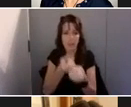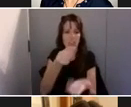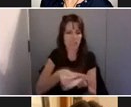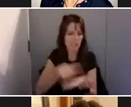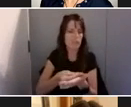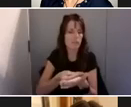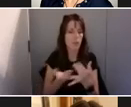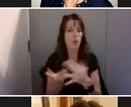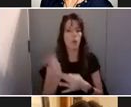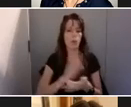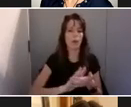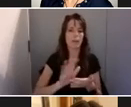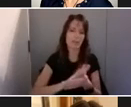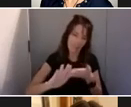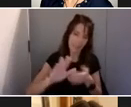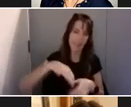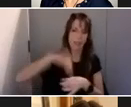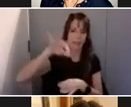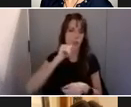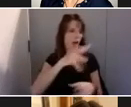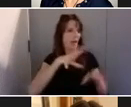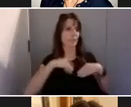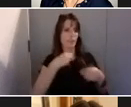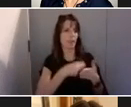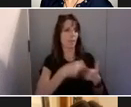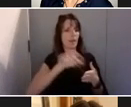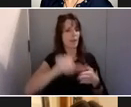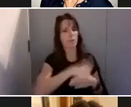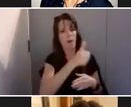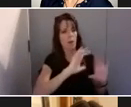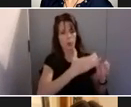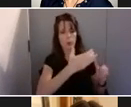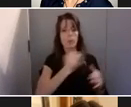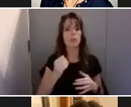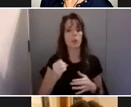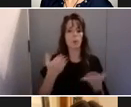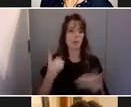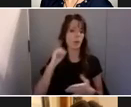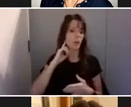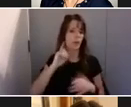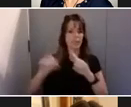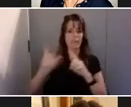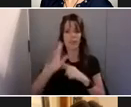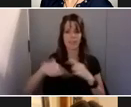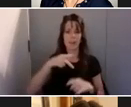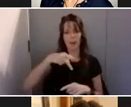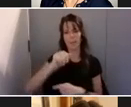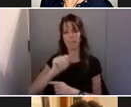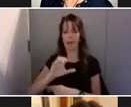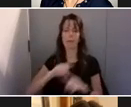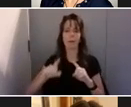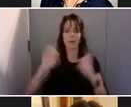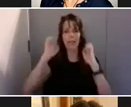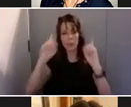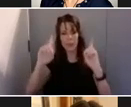elections. They're not taking money from PACs. And you may hear various things about PACs, but education